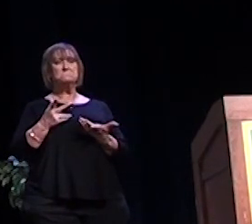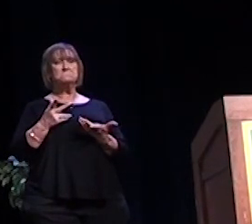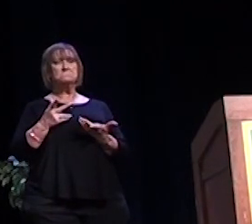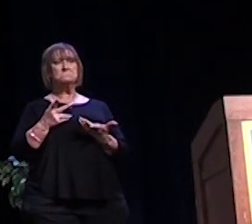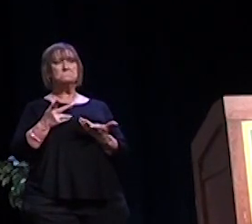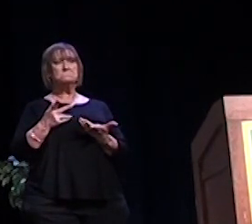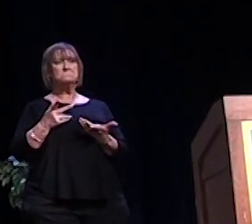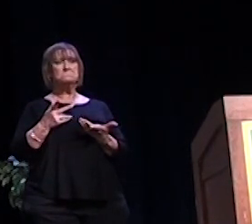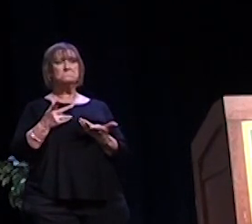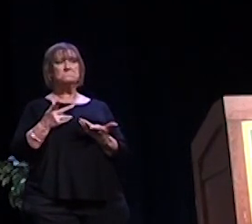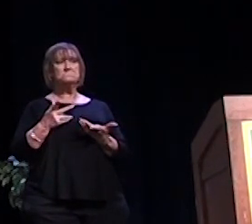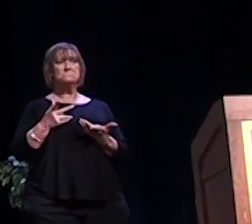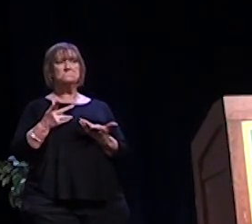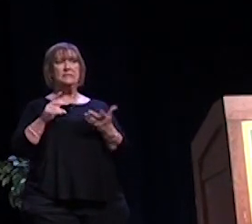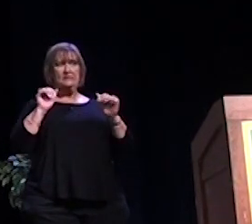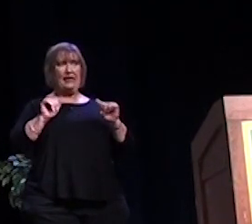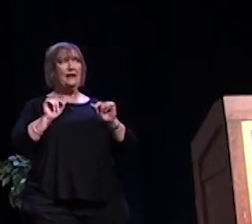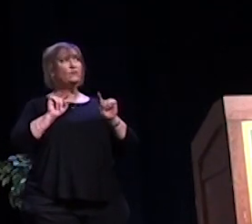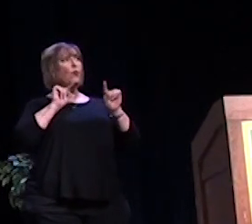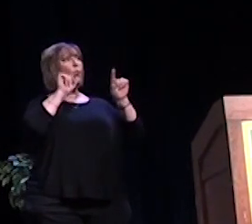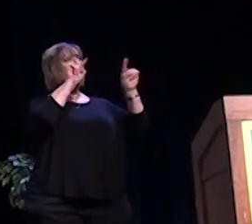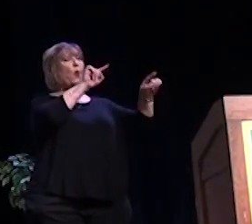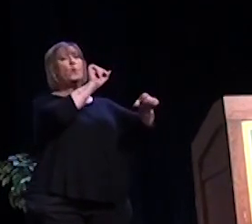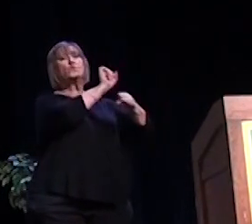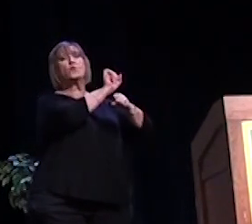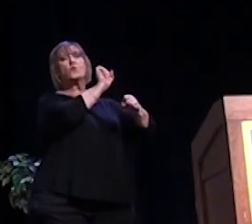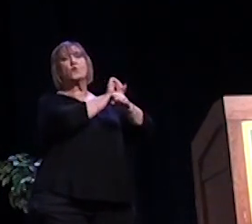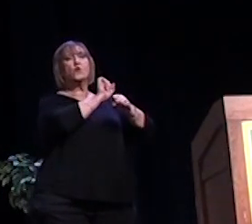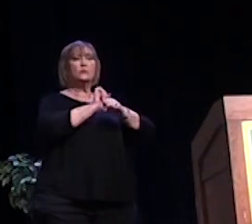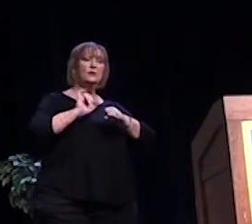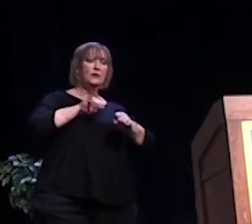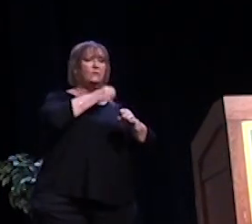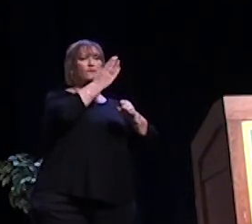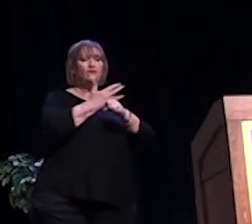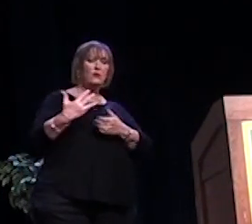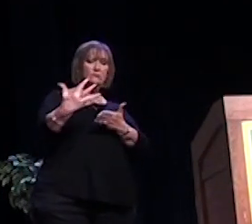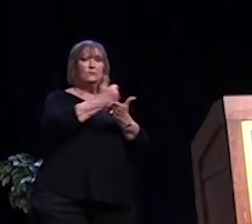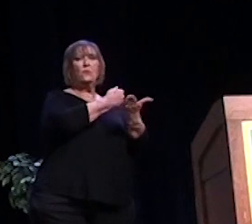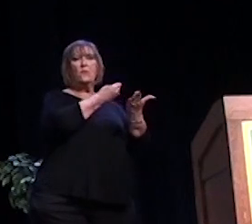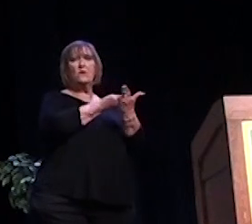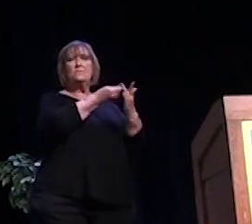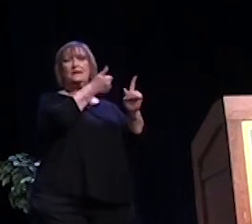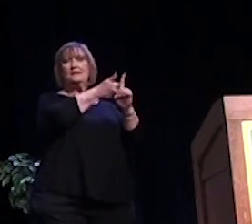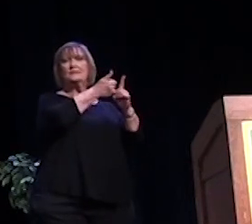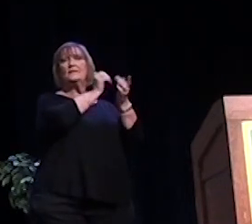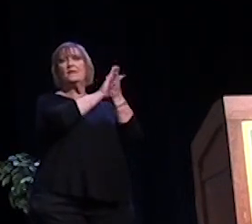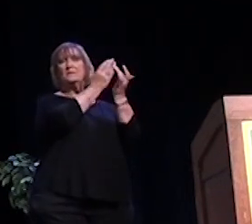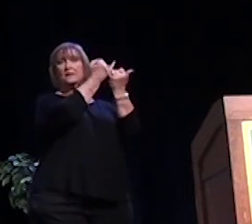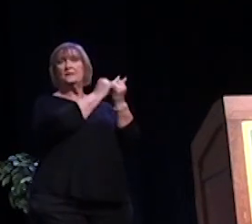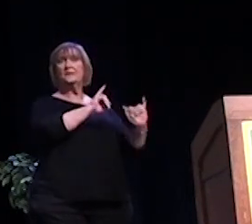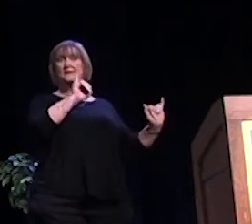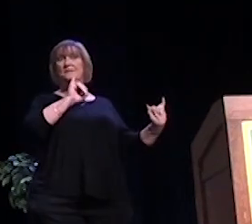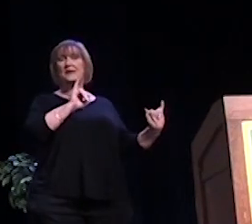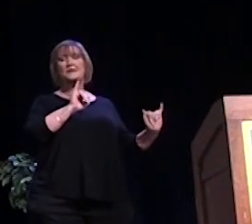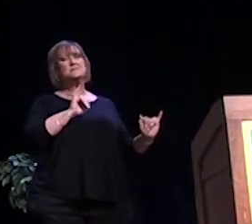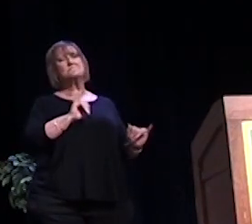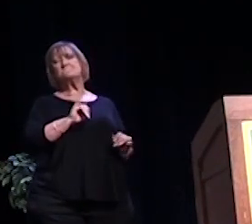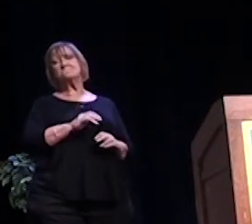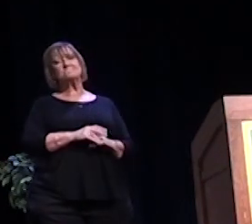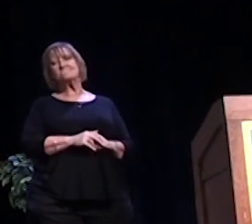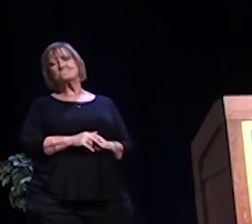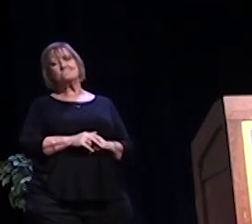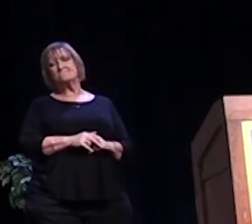stability and go to work on a full-time basis, earning a living wage that allows them to care for themselves and their